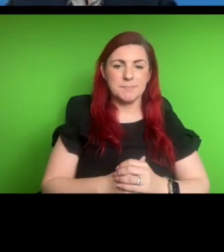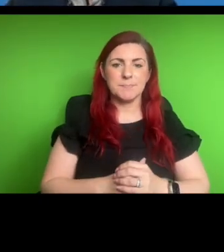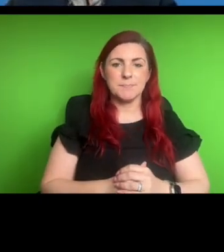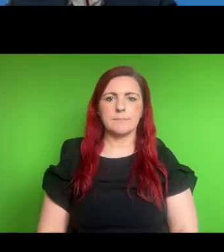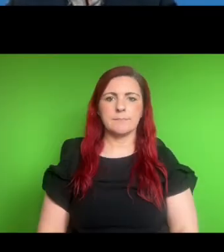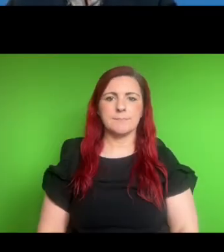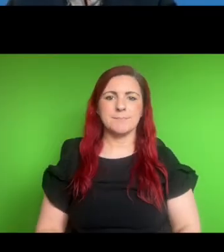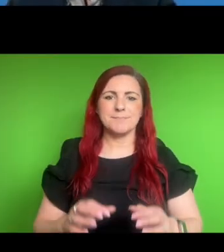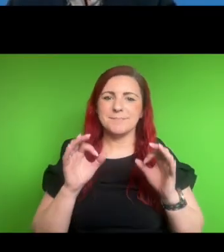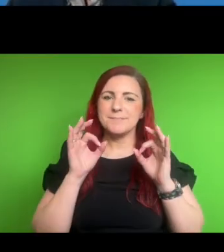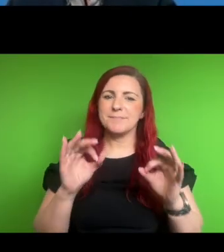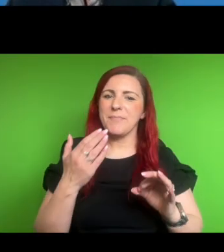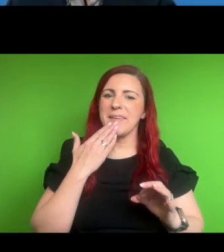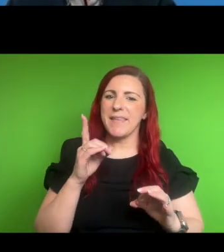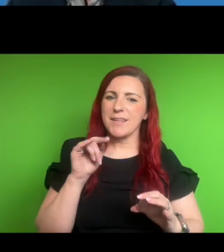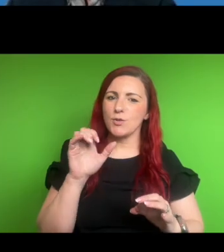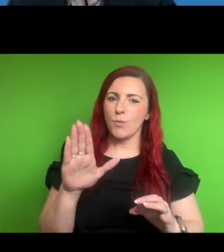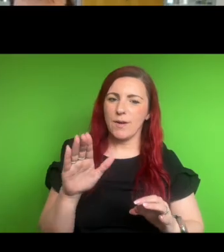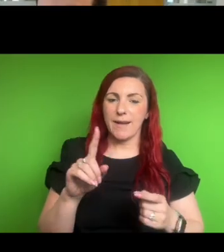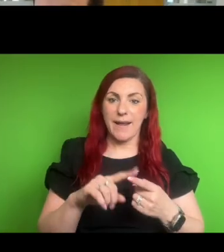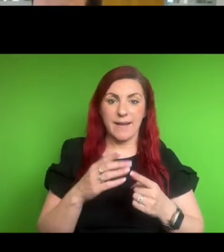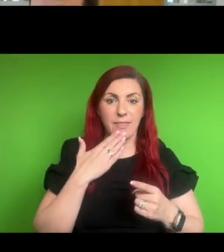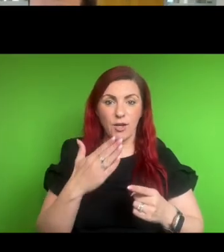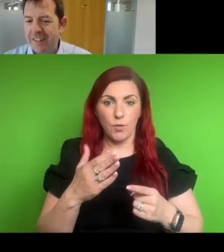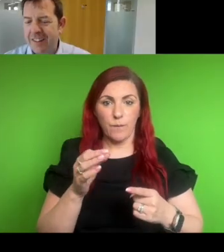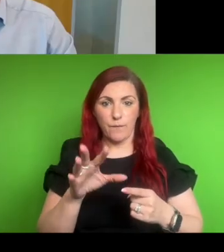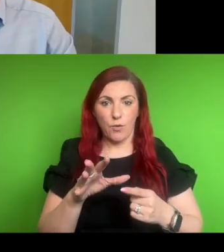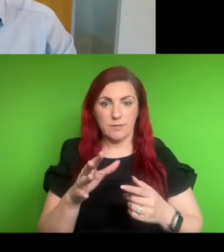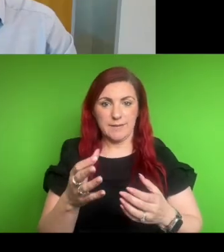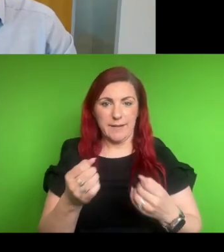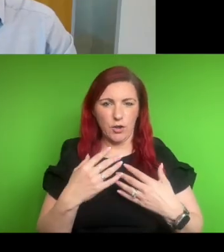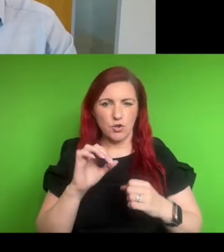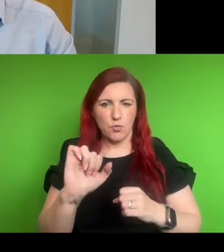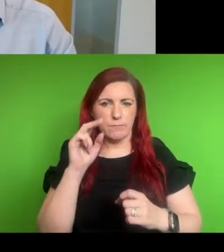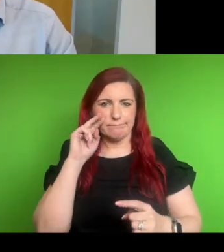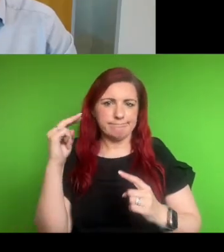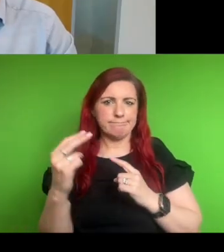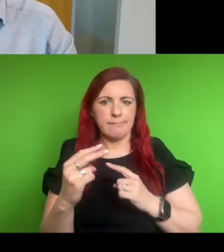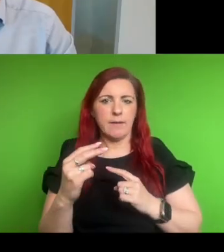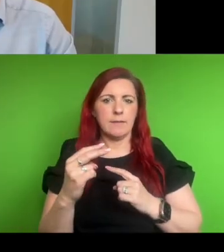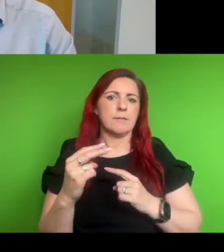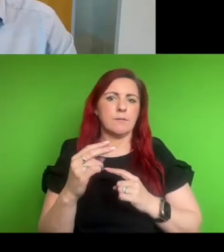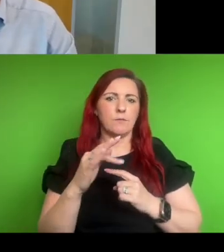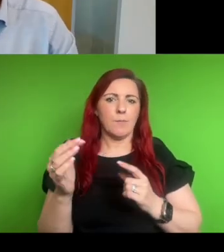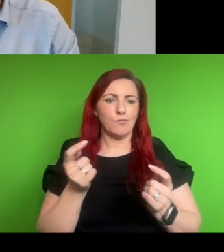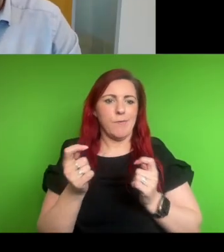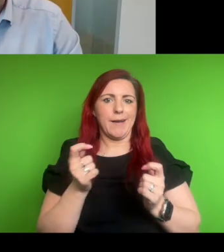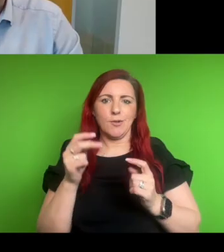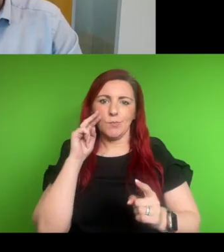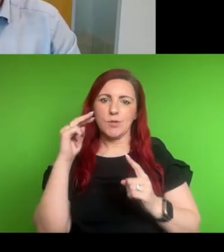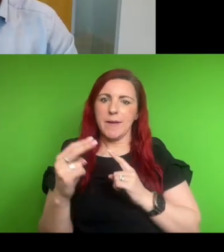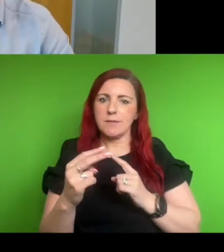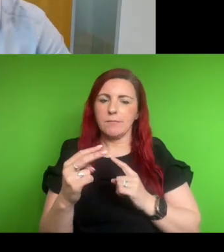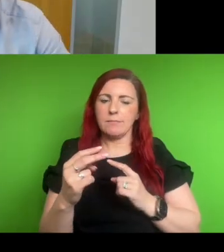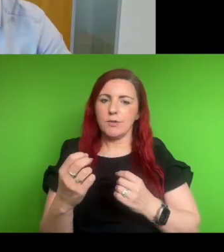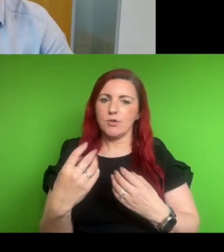Excellent. Thank you, Donal, and thank you for giving us the insight from a regulator's point of view, of which you're one